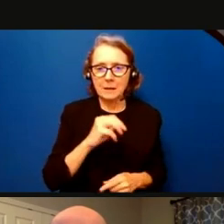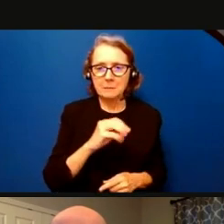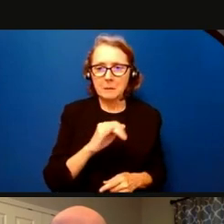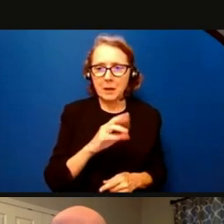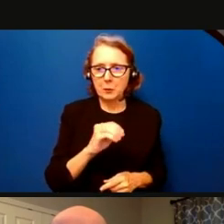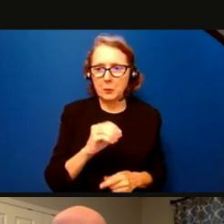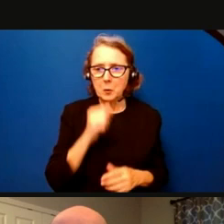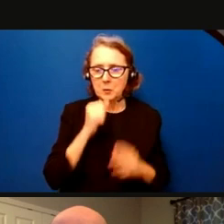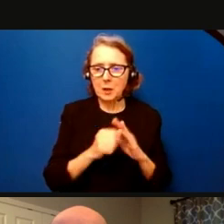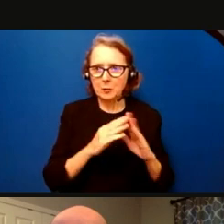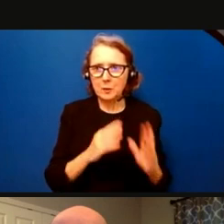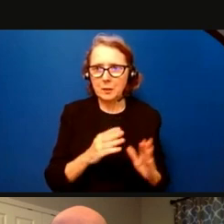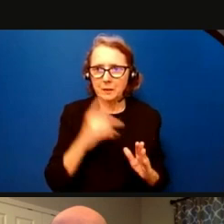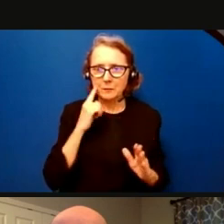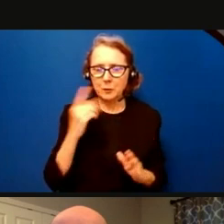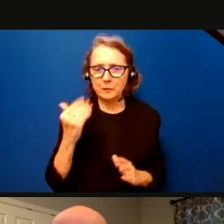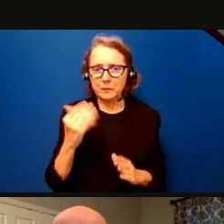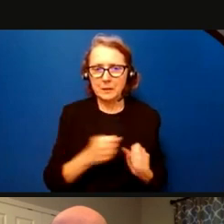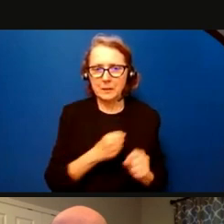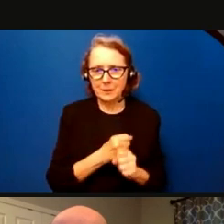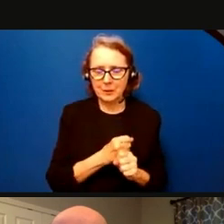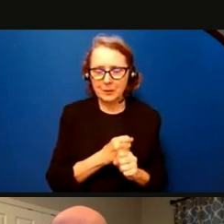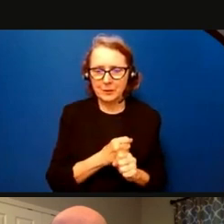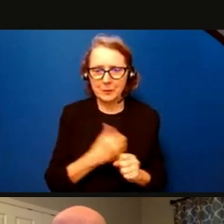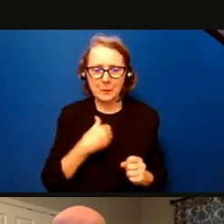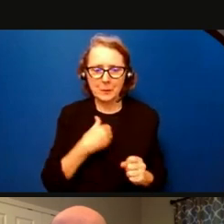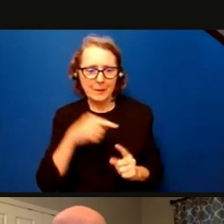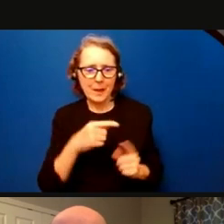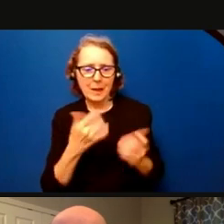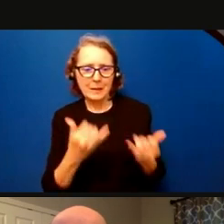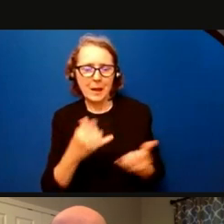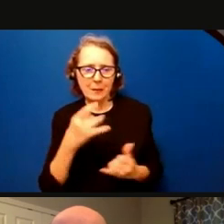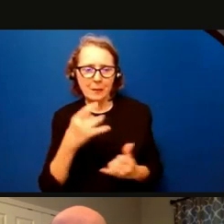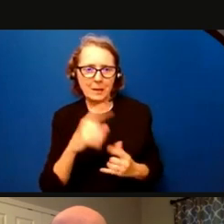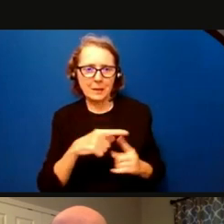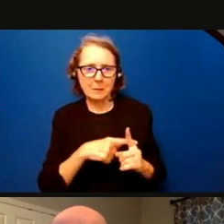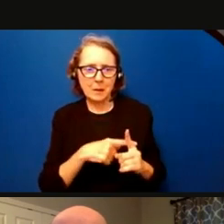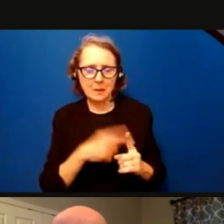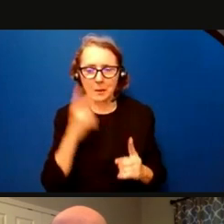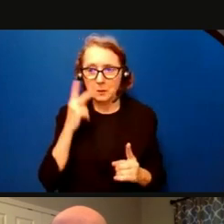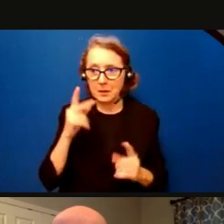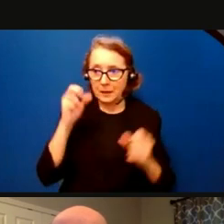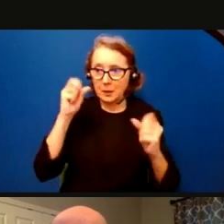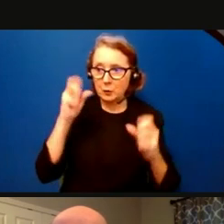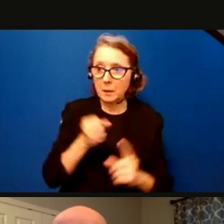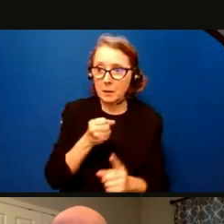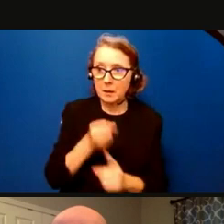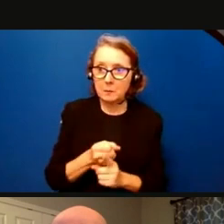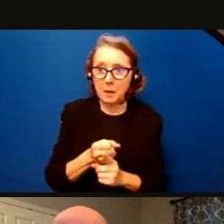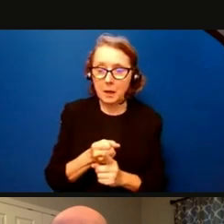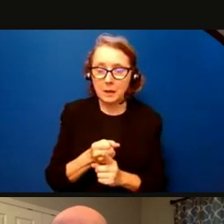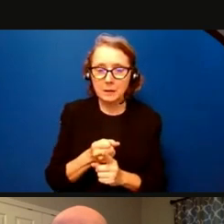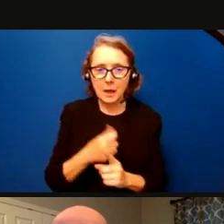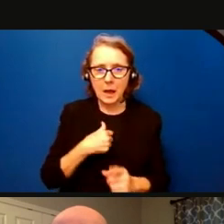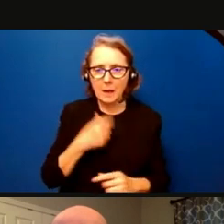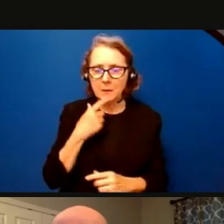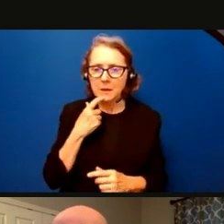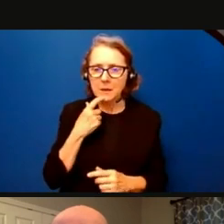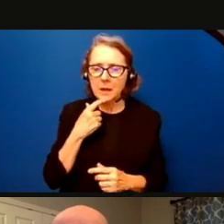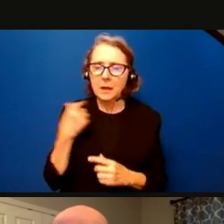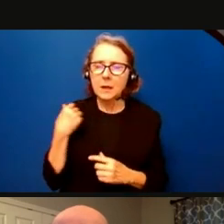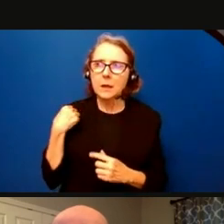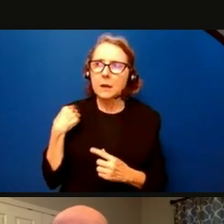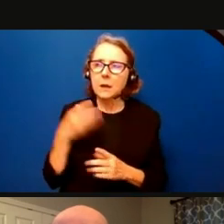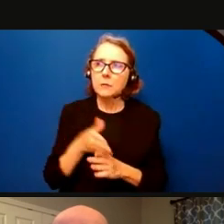15 years. We've had that now 18 months, and we see the incredible impact. I would say over, you know, the